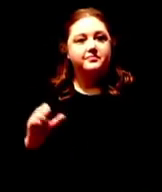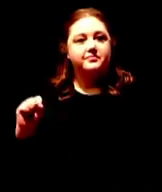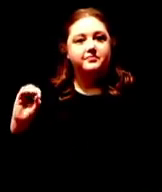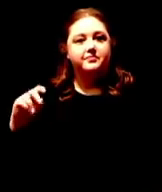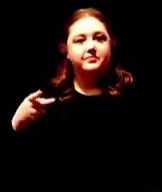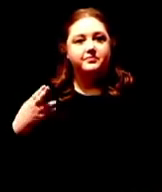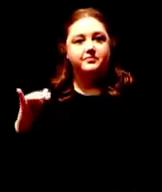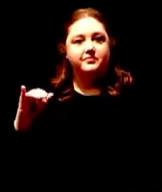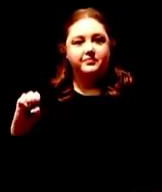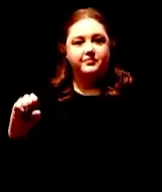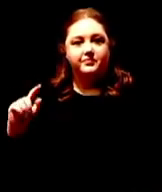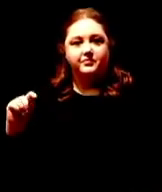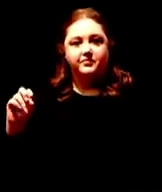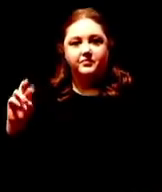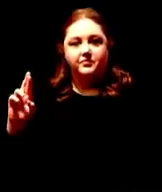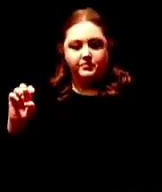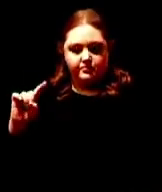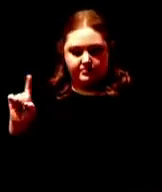Sophie Torres.